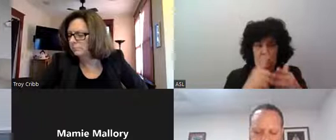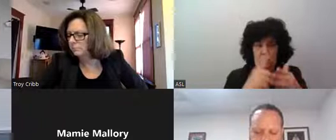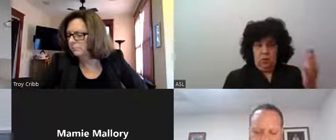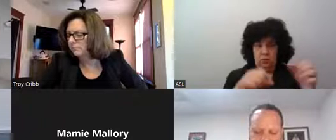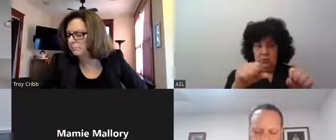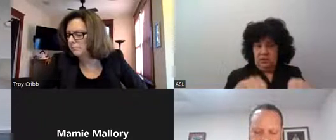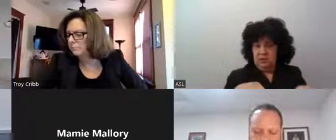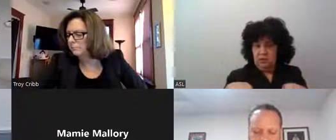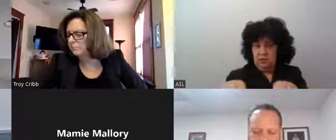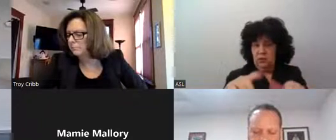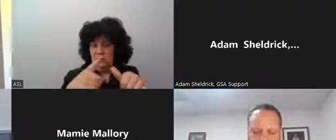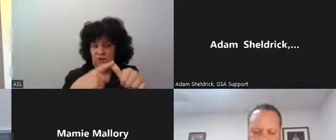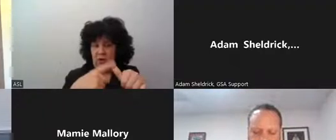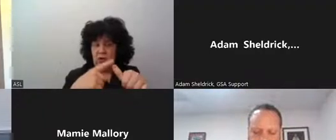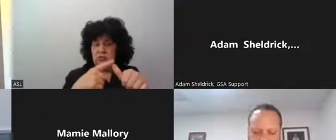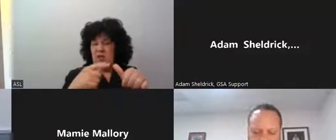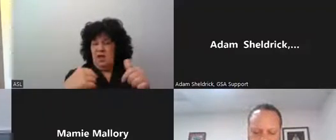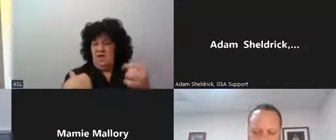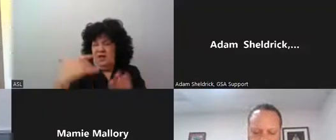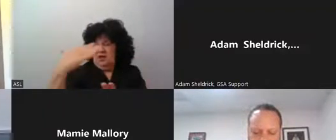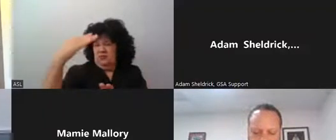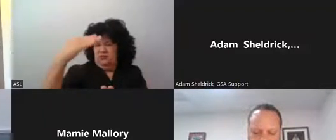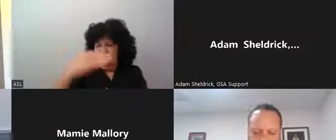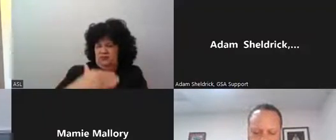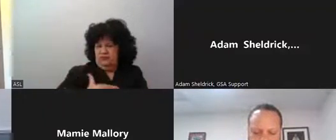talk about first and try to address, because